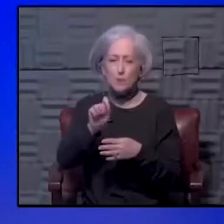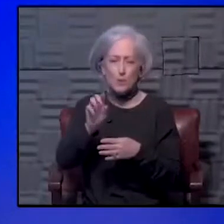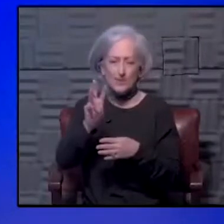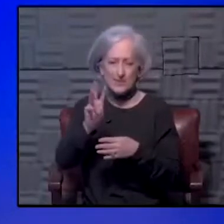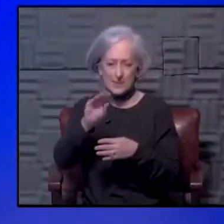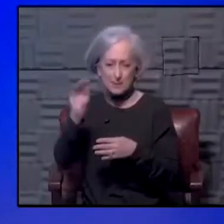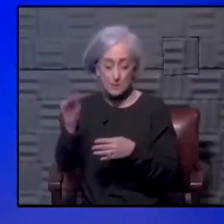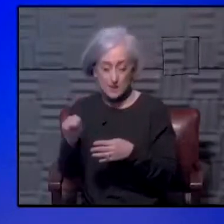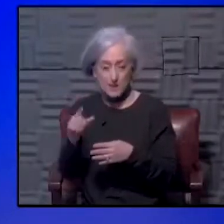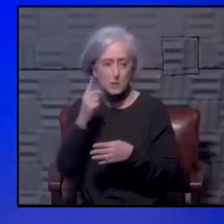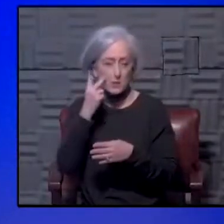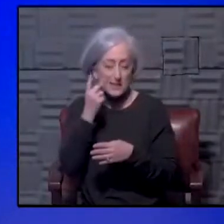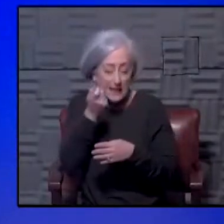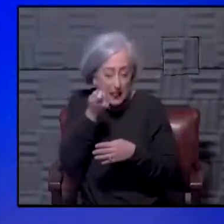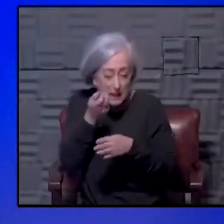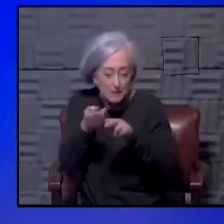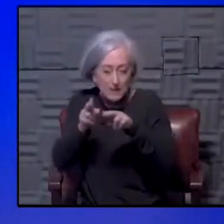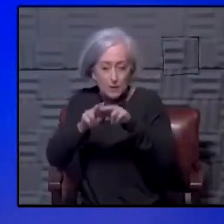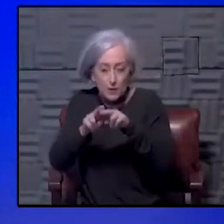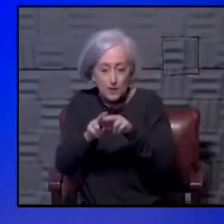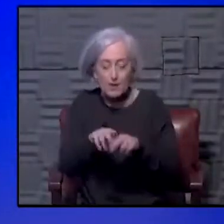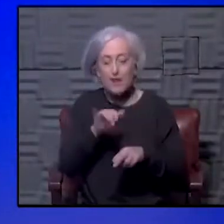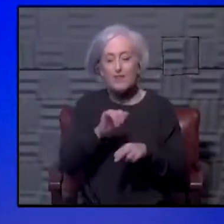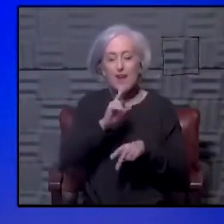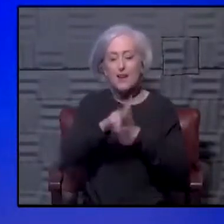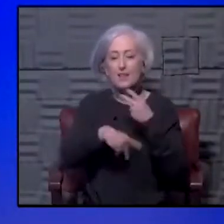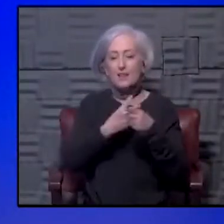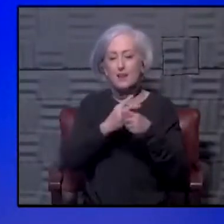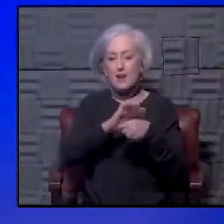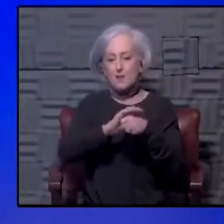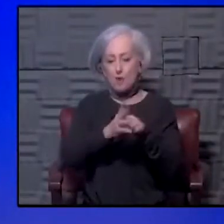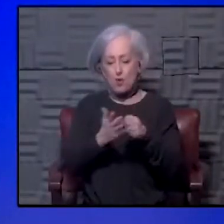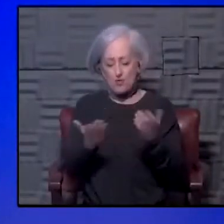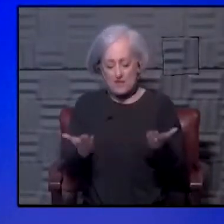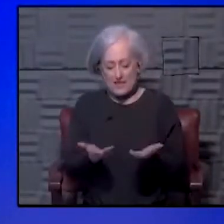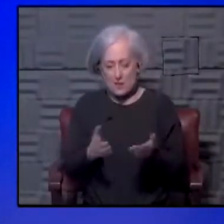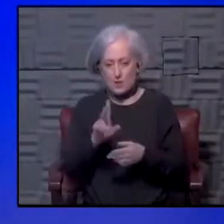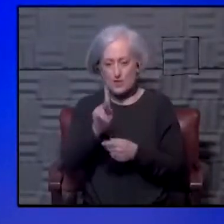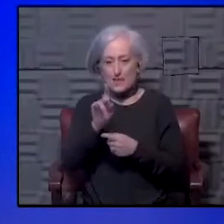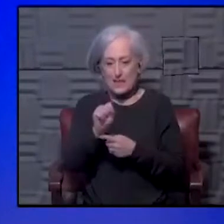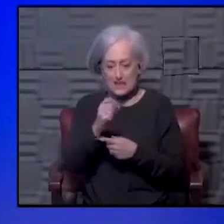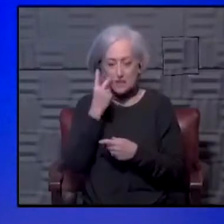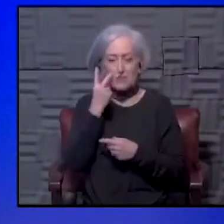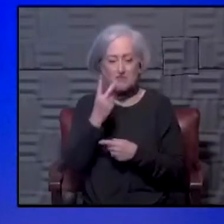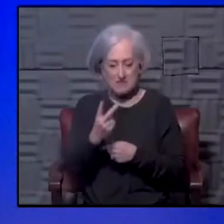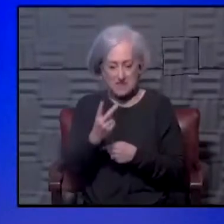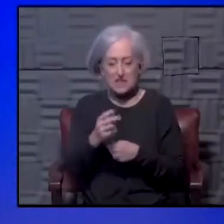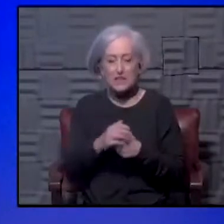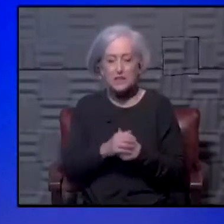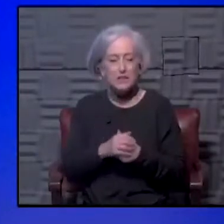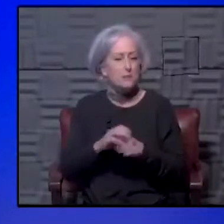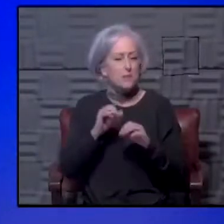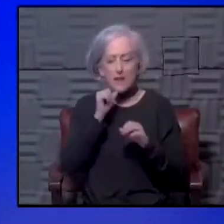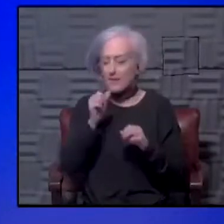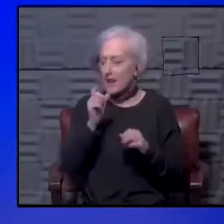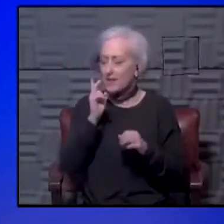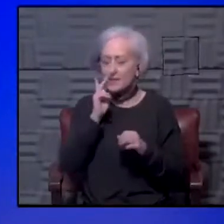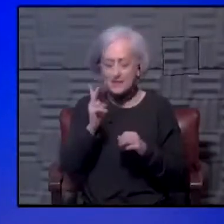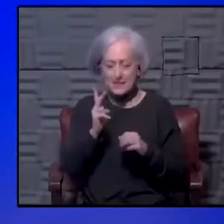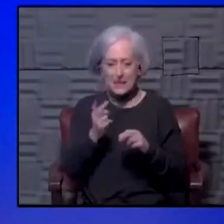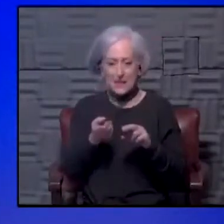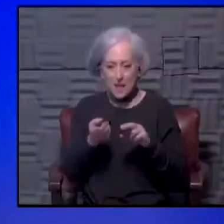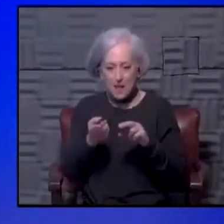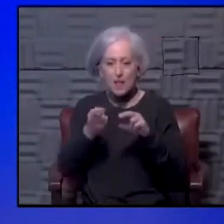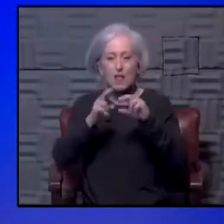know that the variant has been identified in Kansas. I haven't seen any information or data that shows an uptick or a surge where